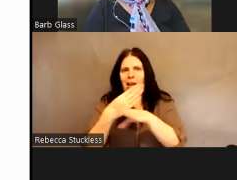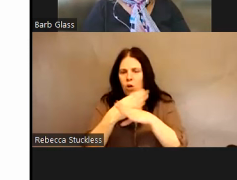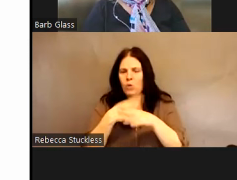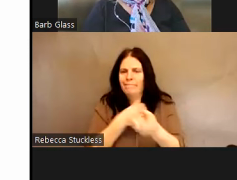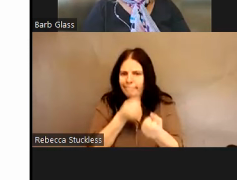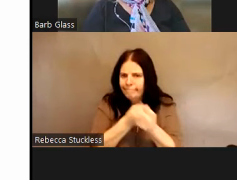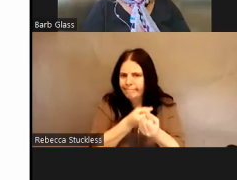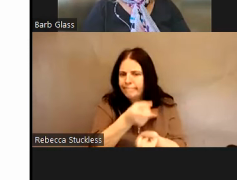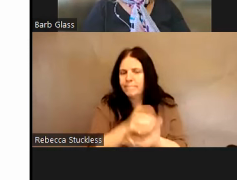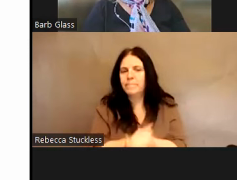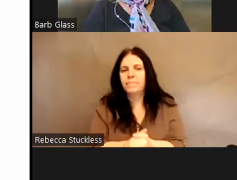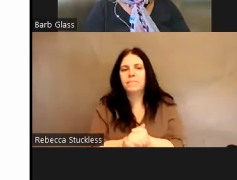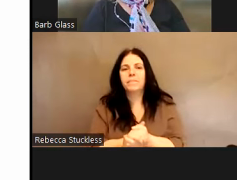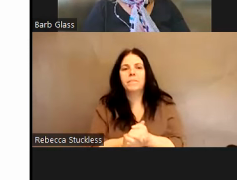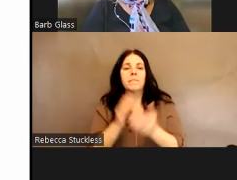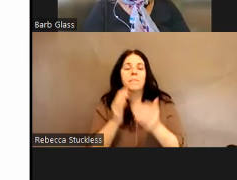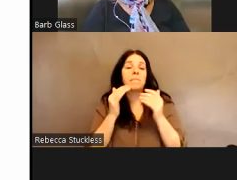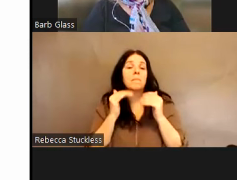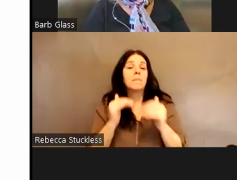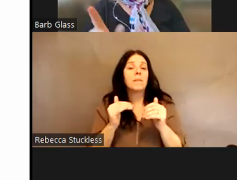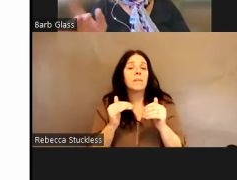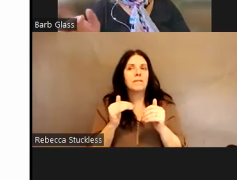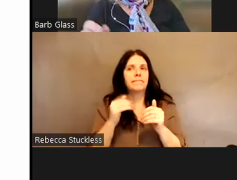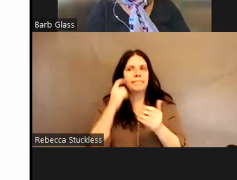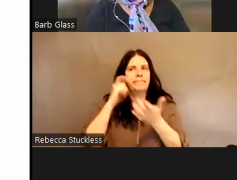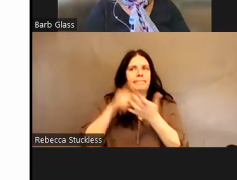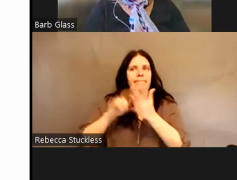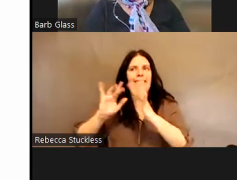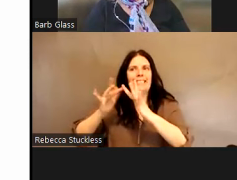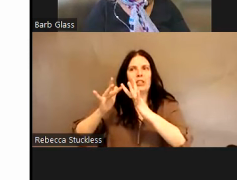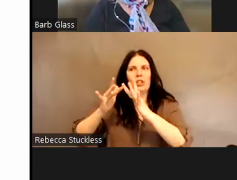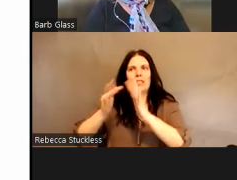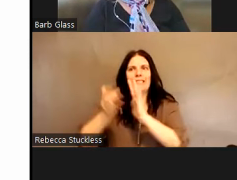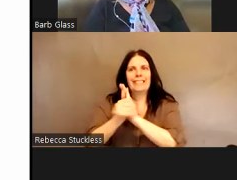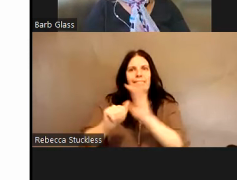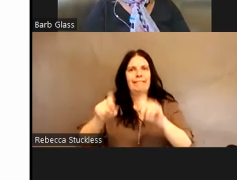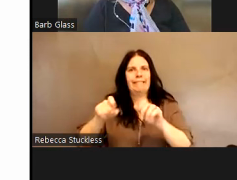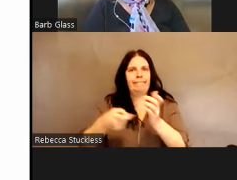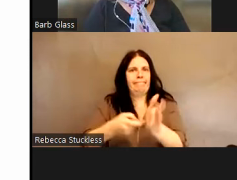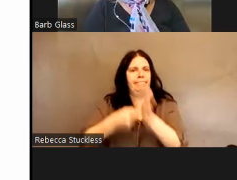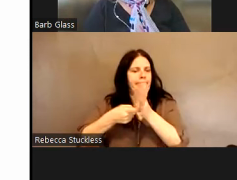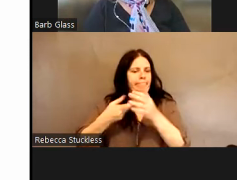meeting the anticipated increased demand for digital skills. We all know about that.